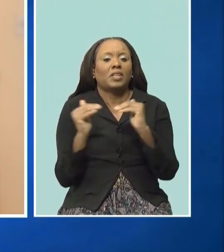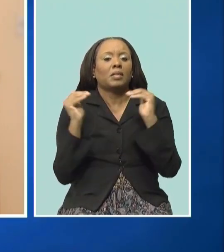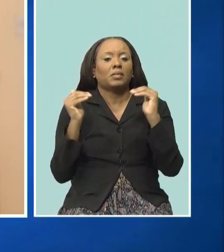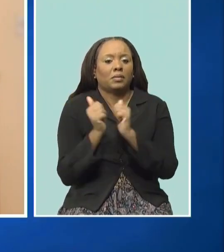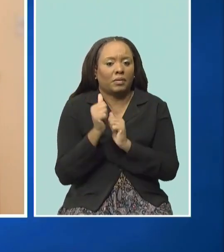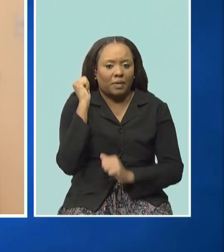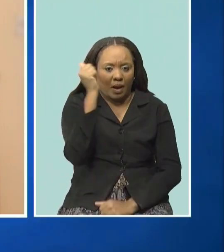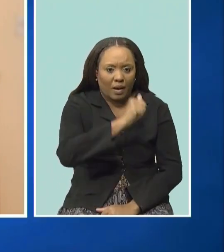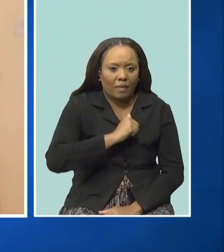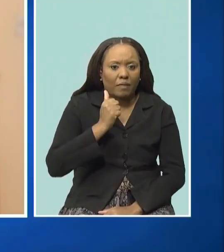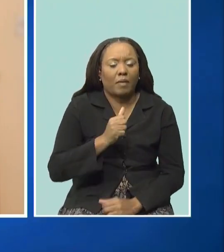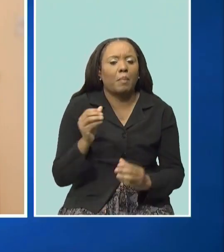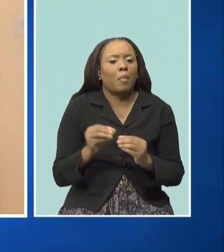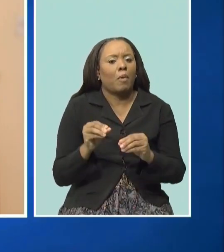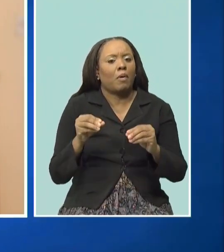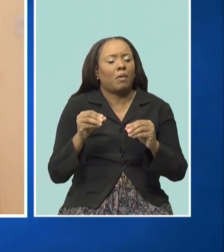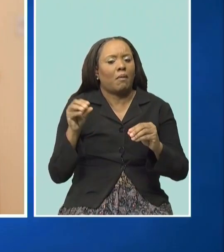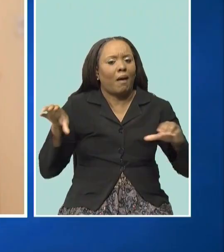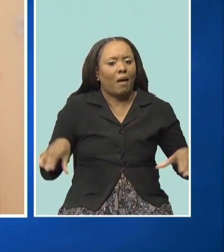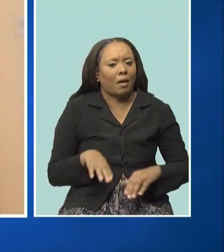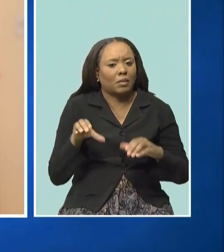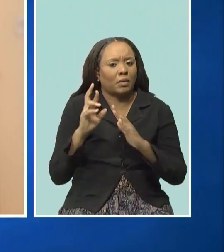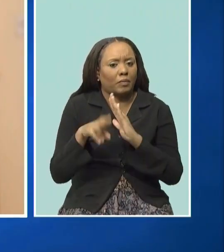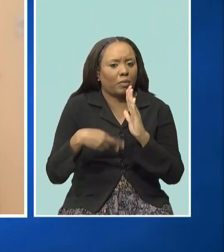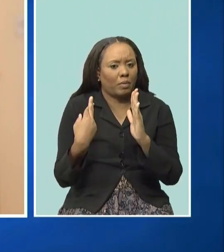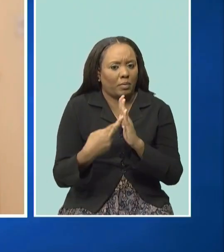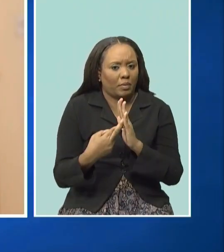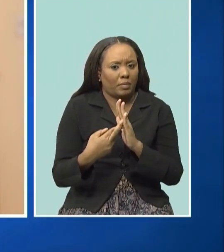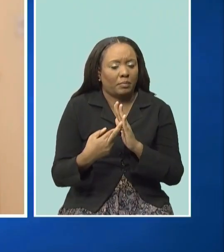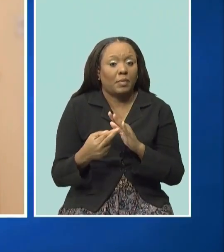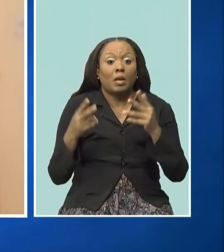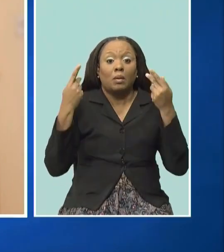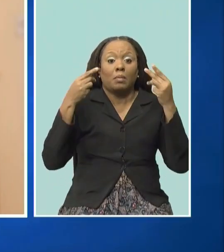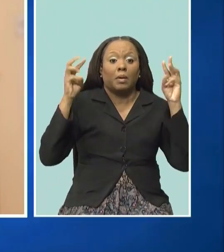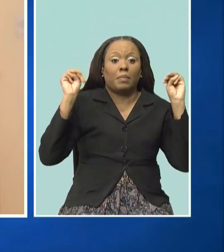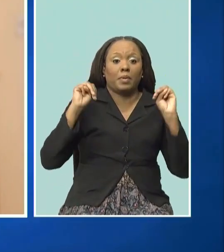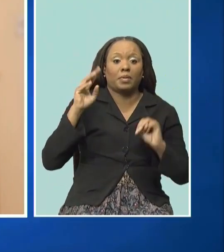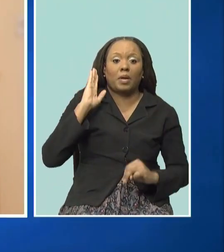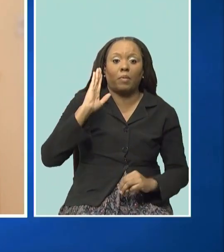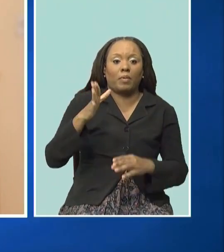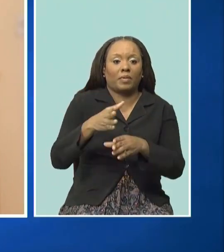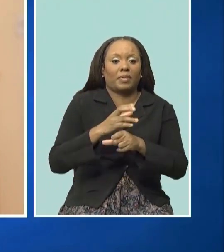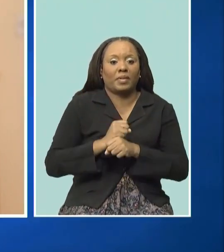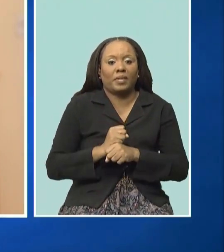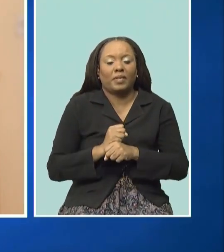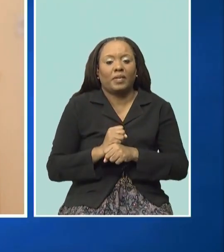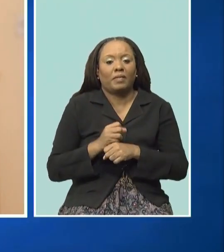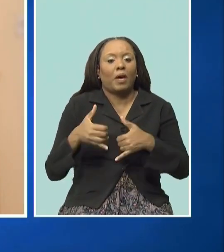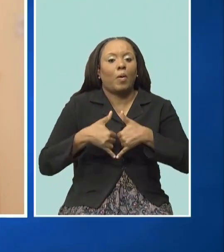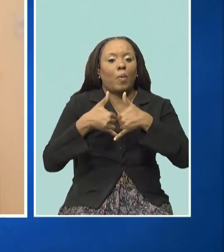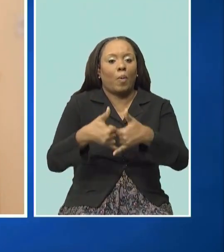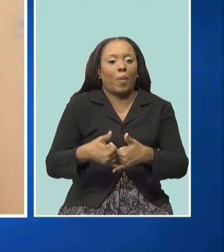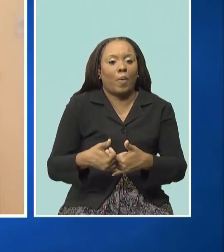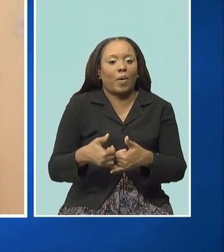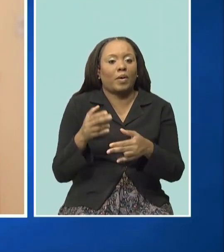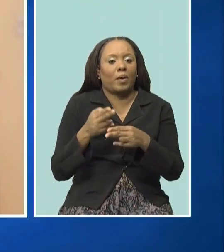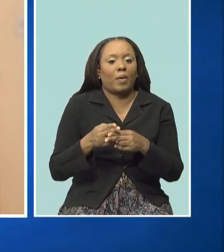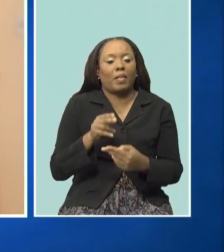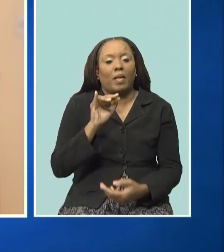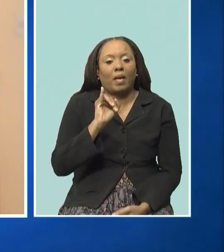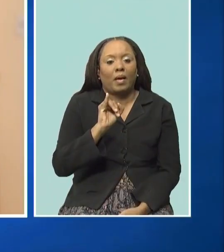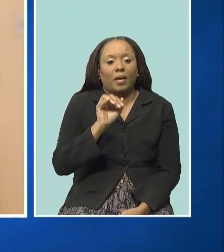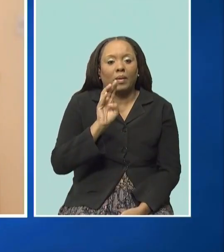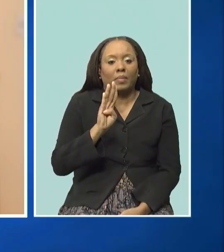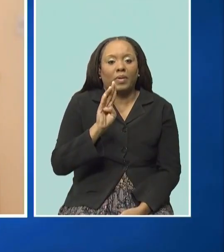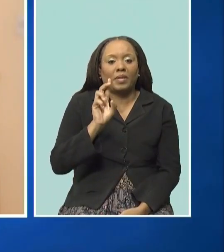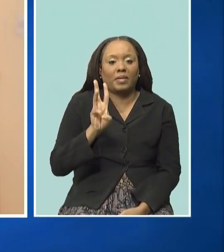active role. He also said at the conference Ms. Motley will be presented with the IBW Legacy Award for her historic role as